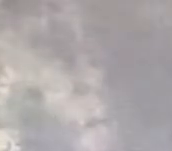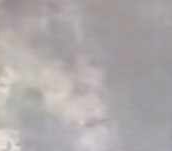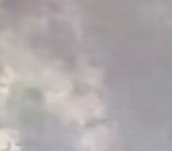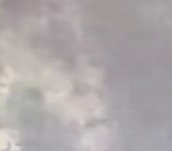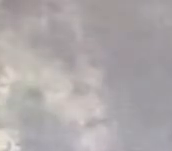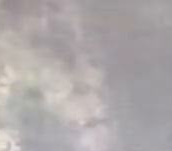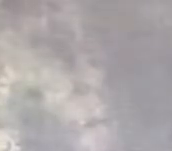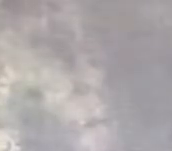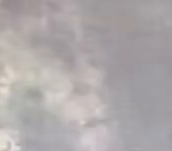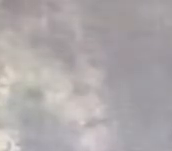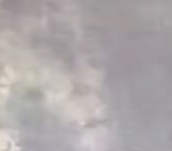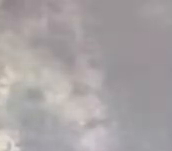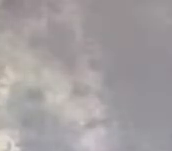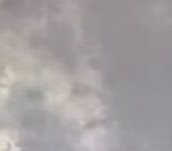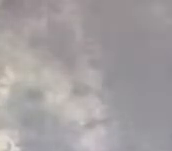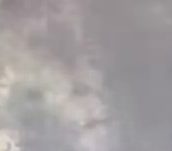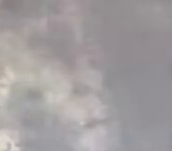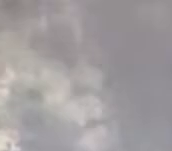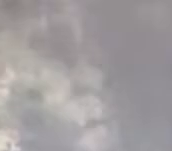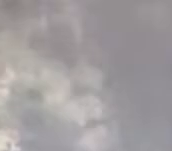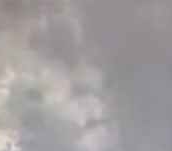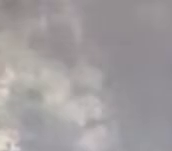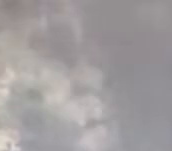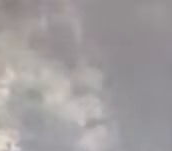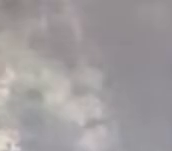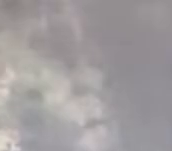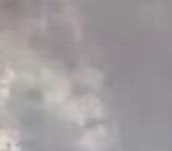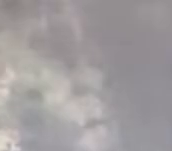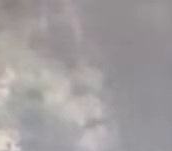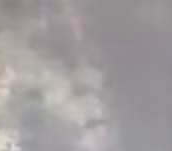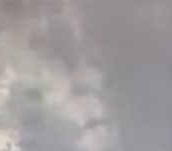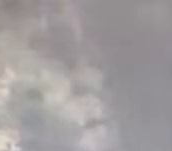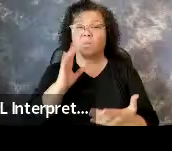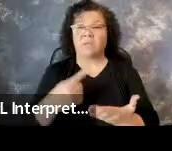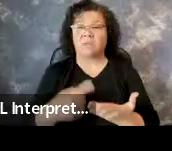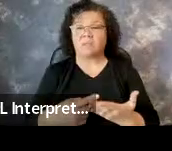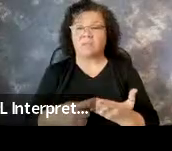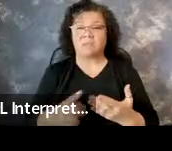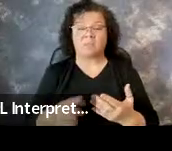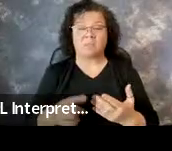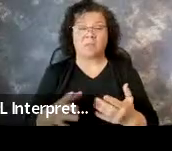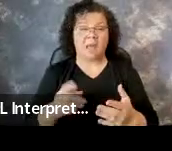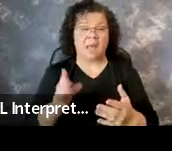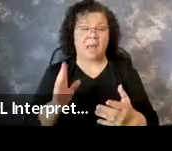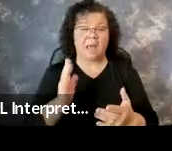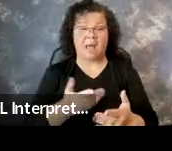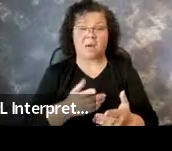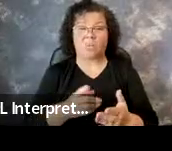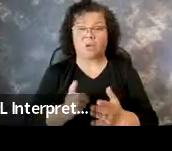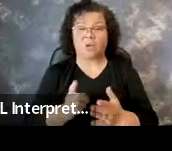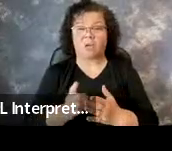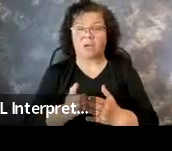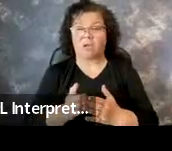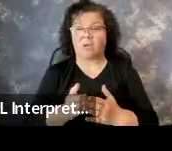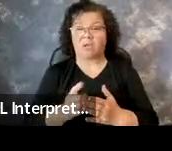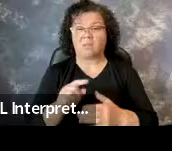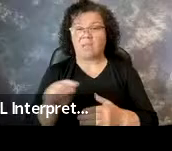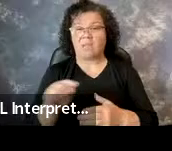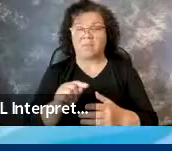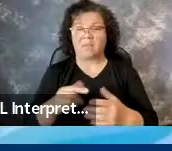While we wait on those slides, what we'll do is we'll go through the remaining meetings that we have this month, and